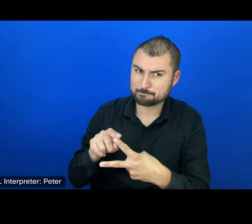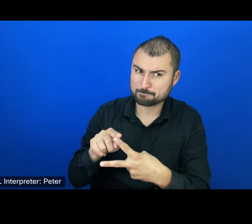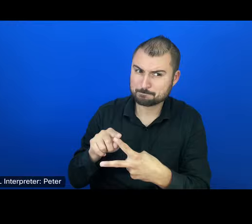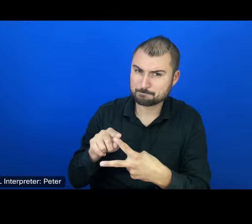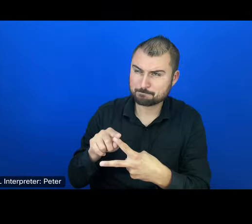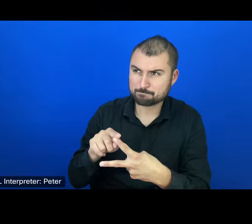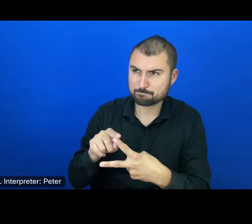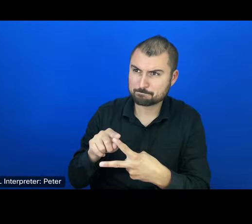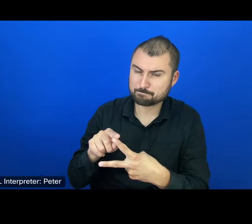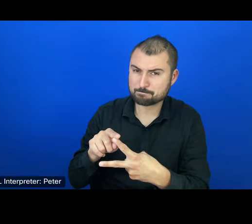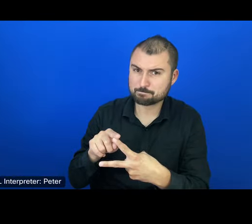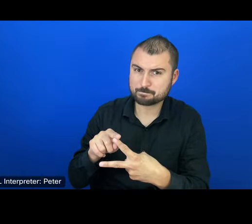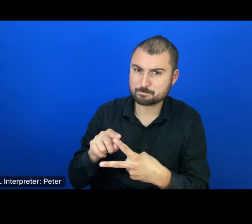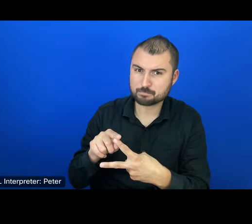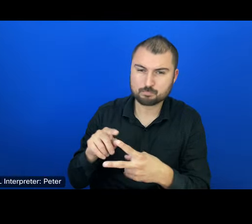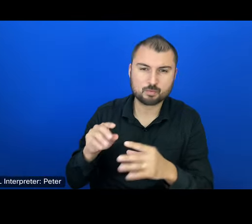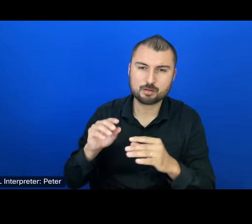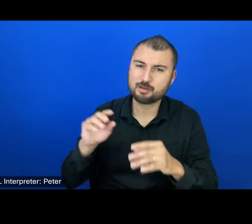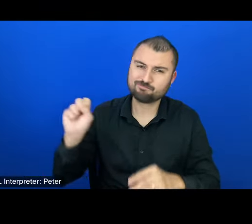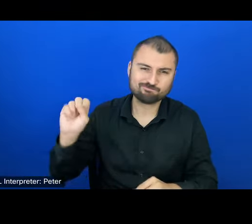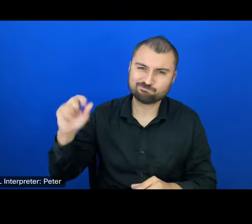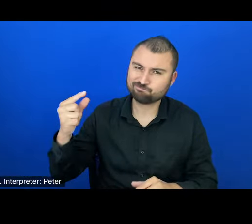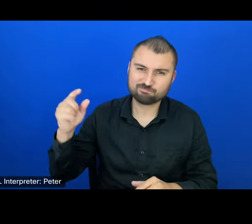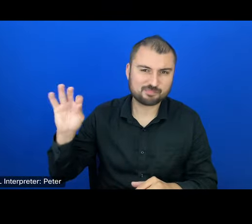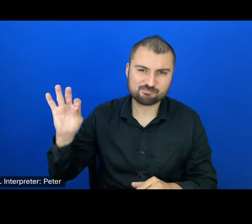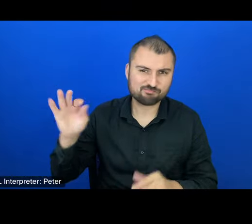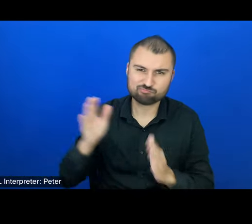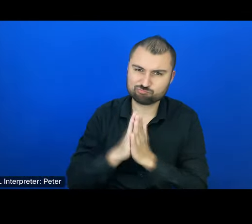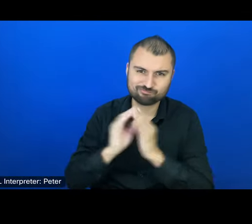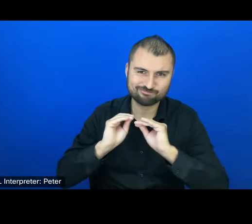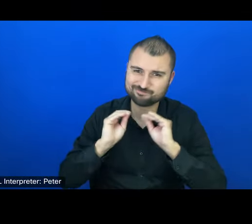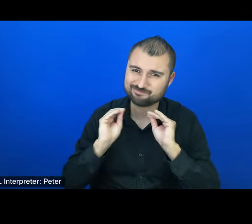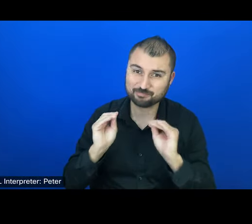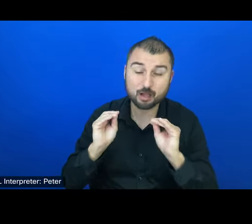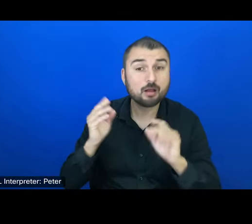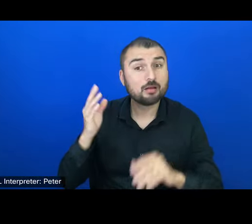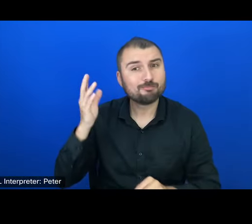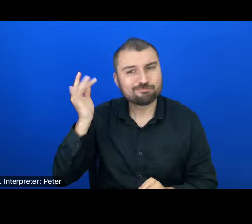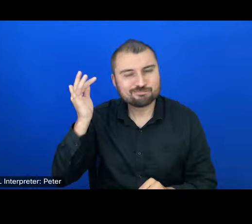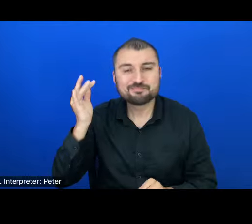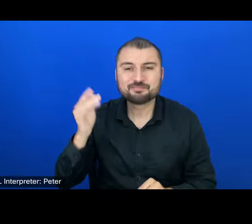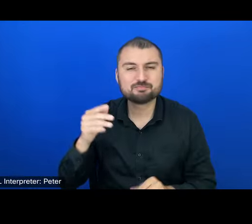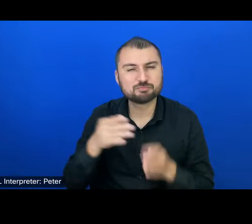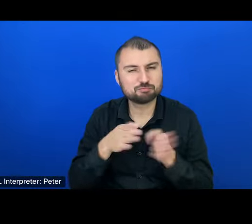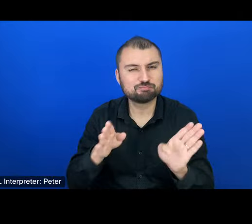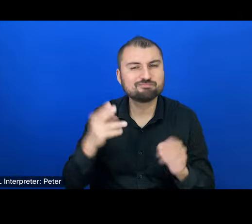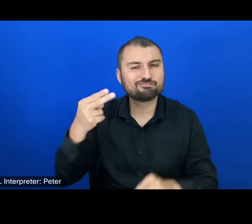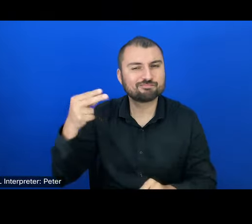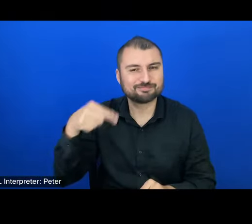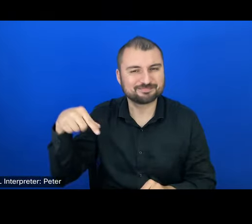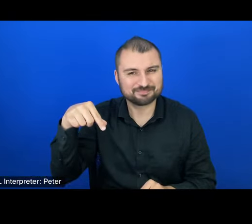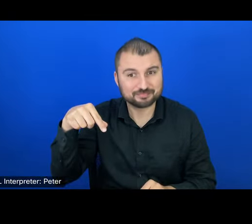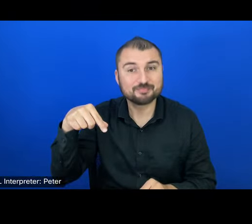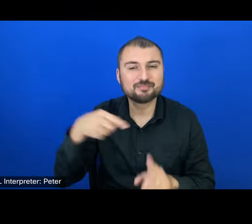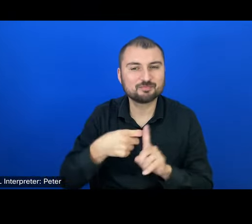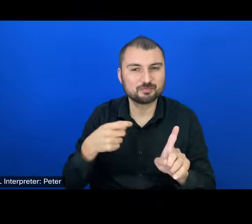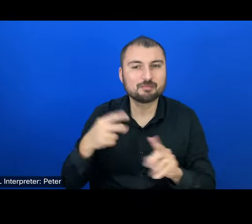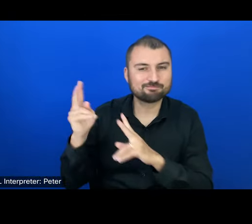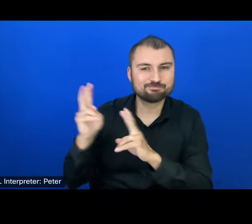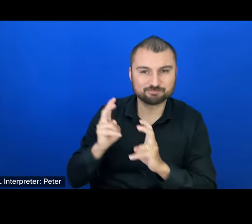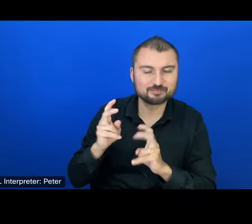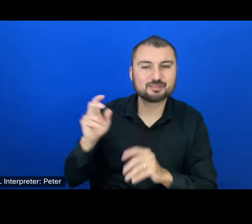we would have no SGF requests because the general headquarters is coming out of state highway. We